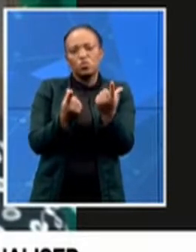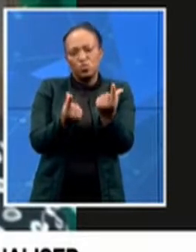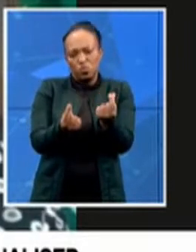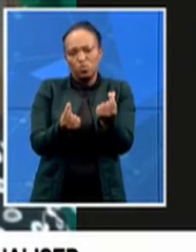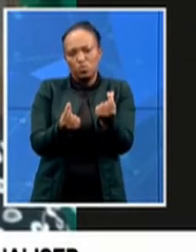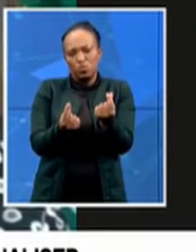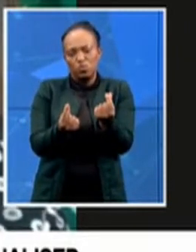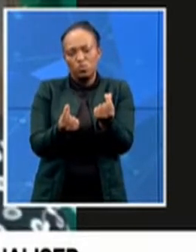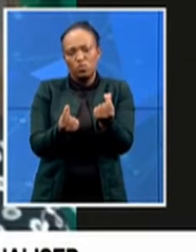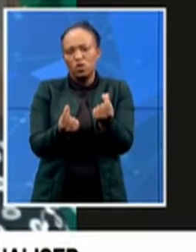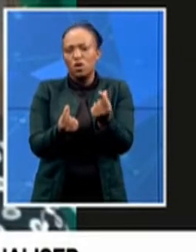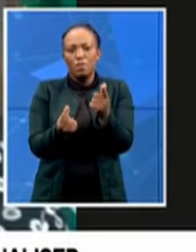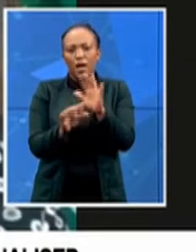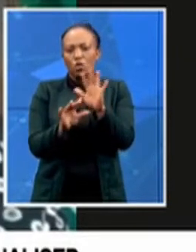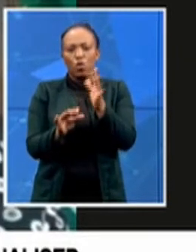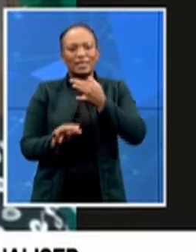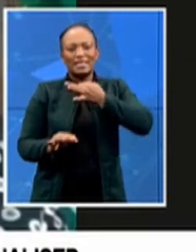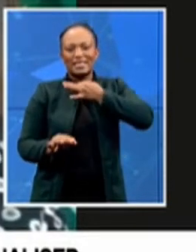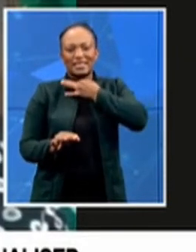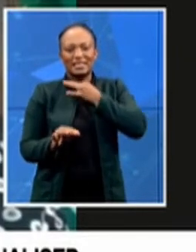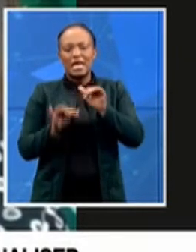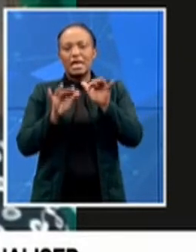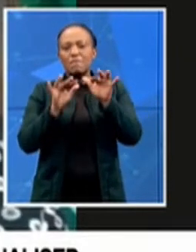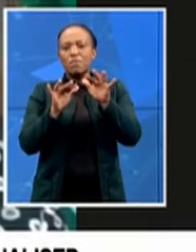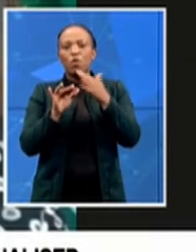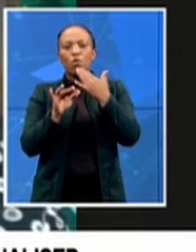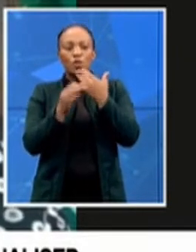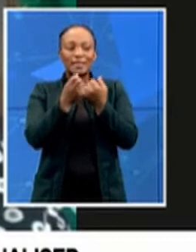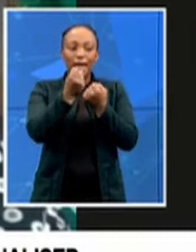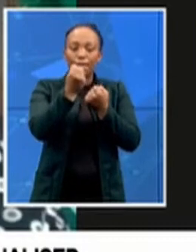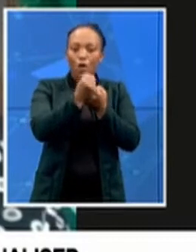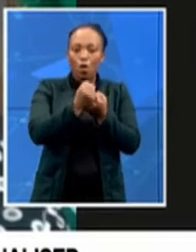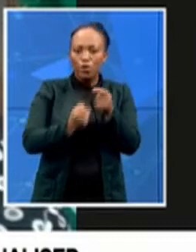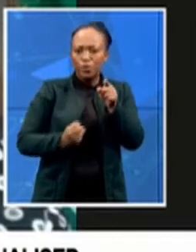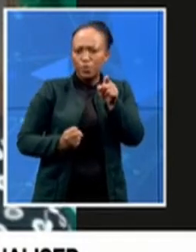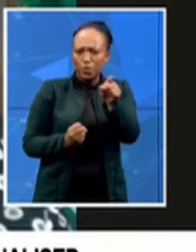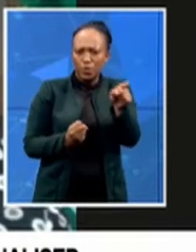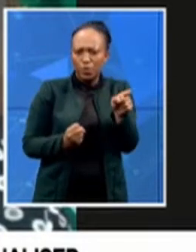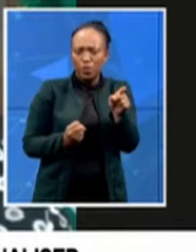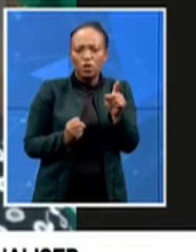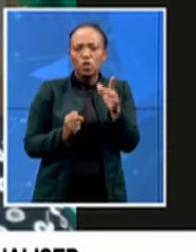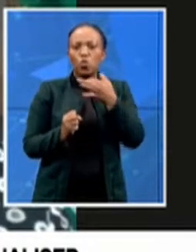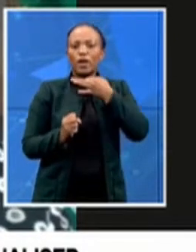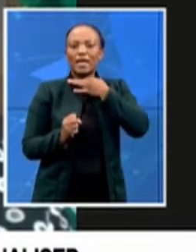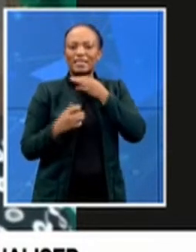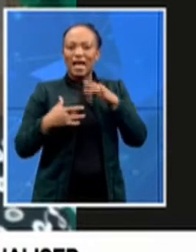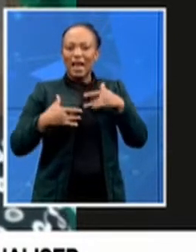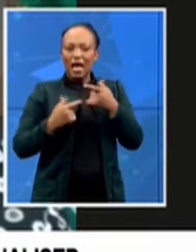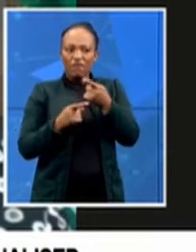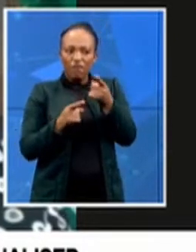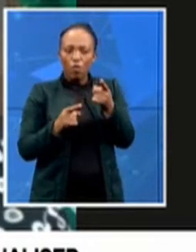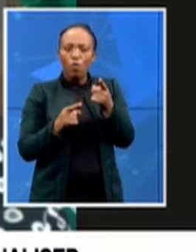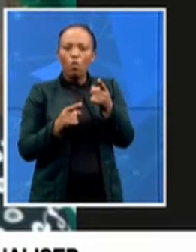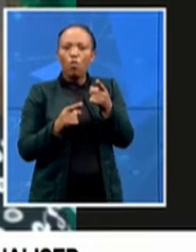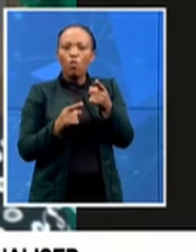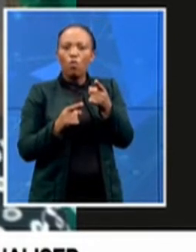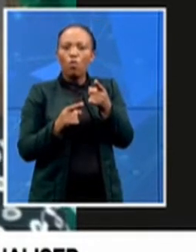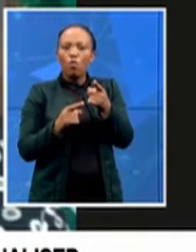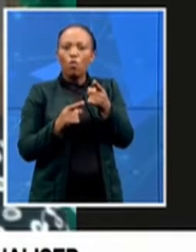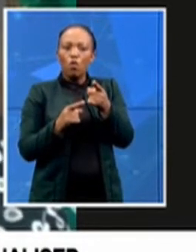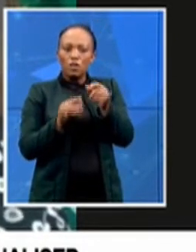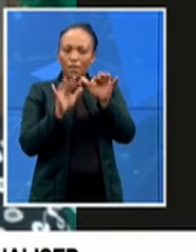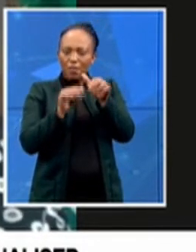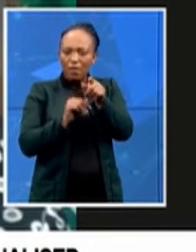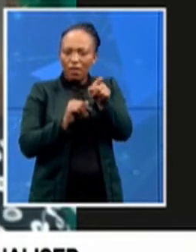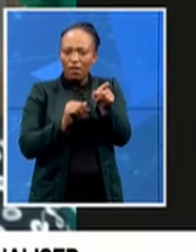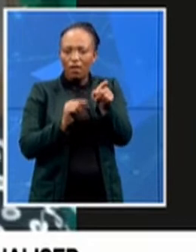your supporters. Don't risk the lives of your members. The pandemic, where we are now, we are in the